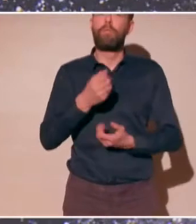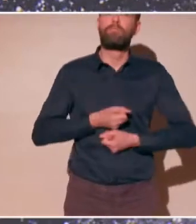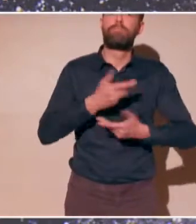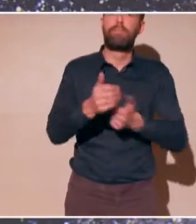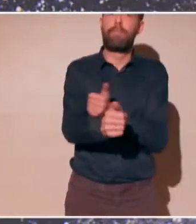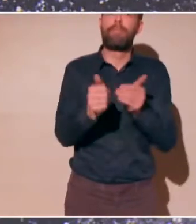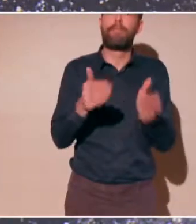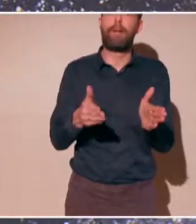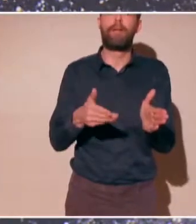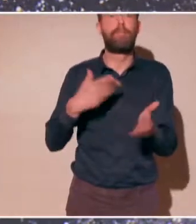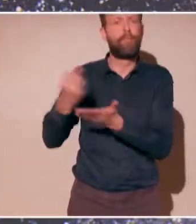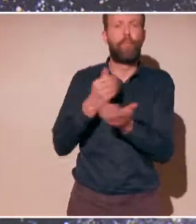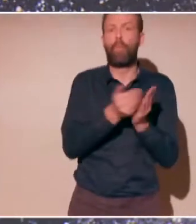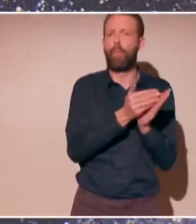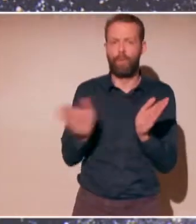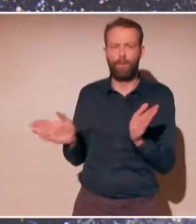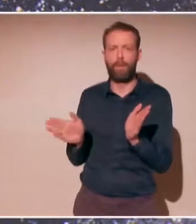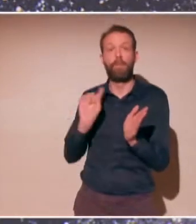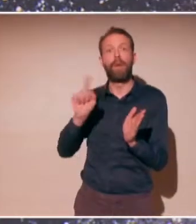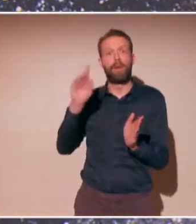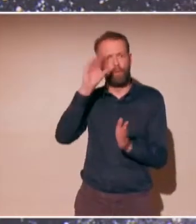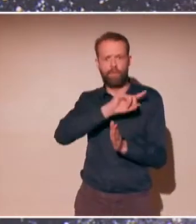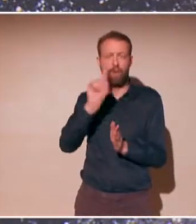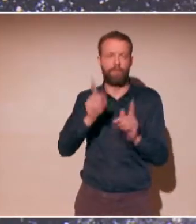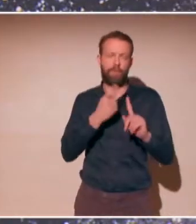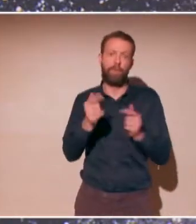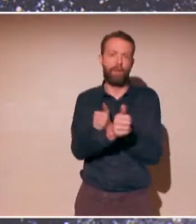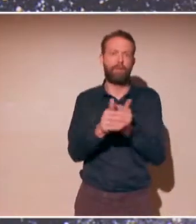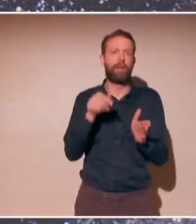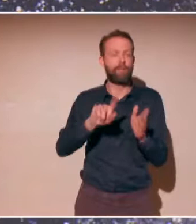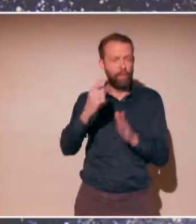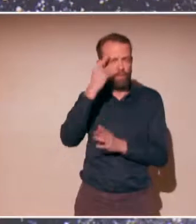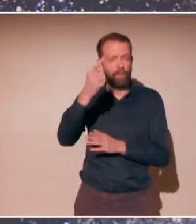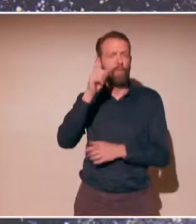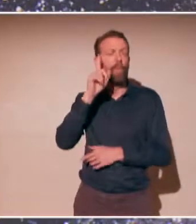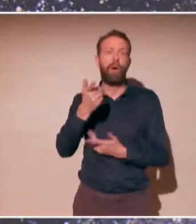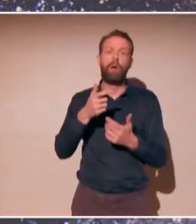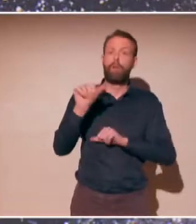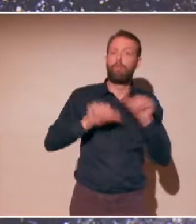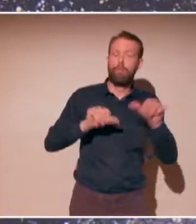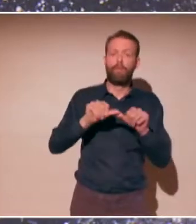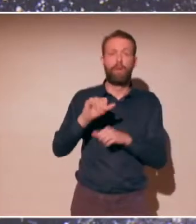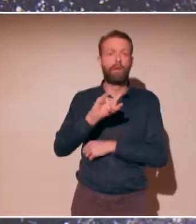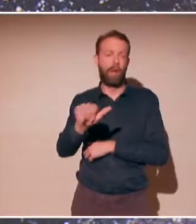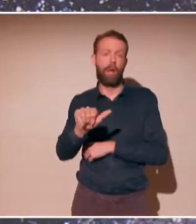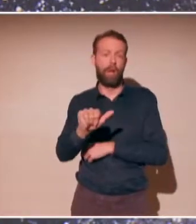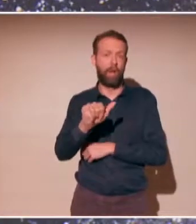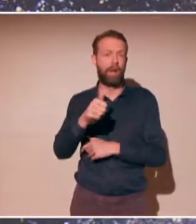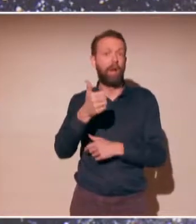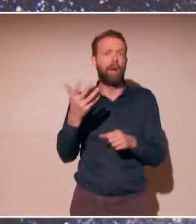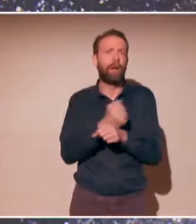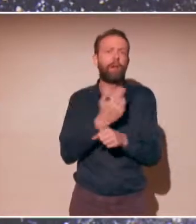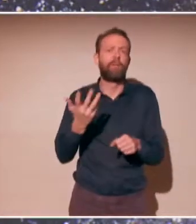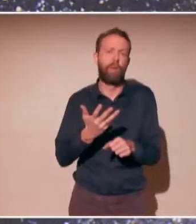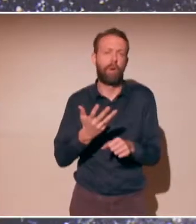So obviously, we will open up data, as I have said, but within a framework, and we've got to define that framework. One of the challenges